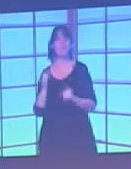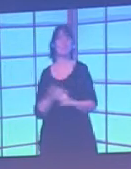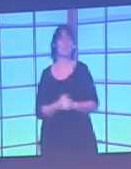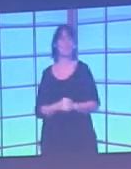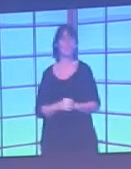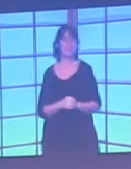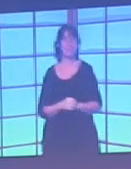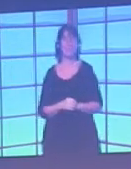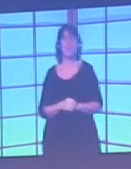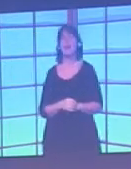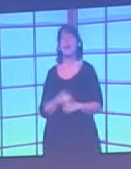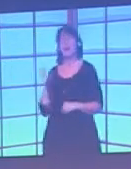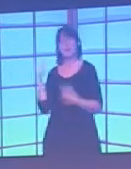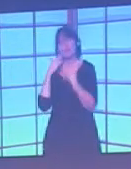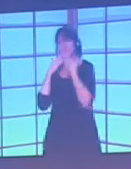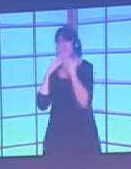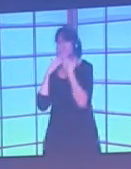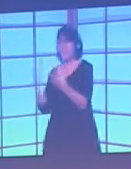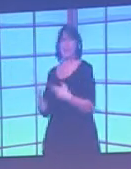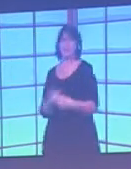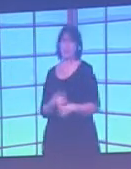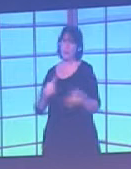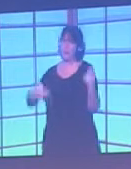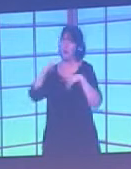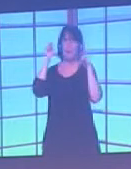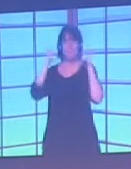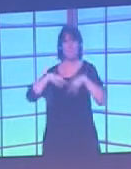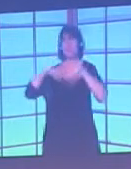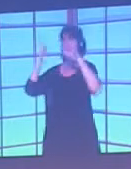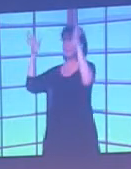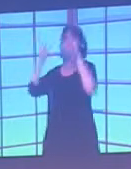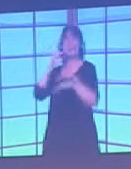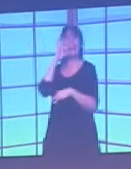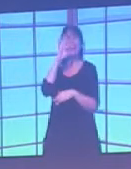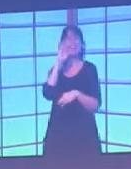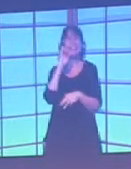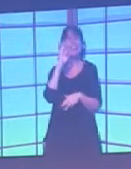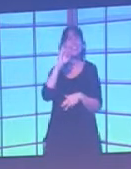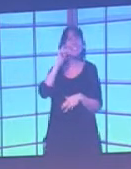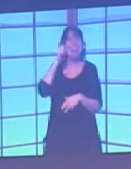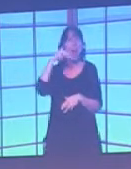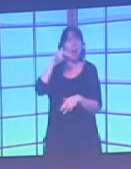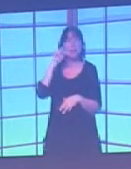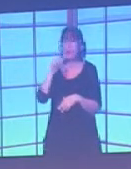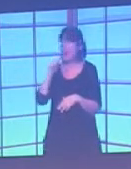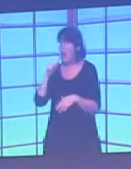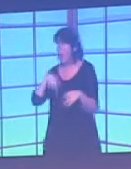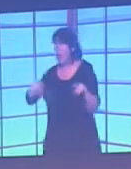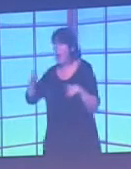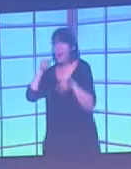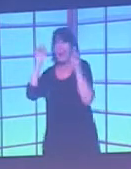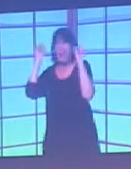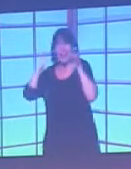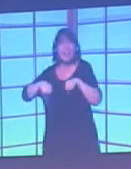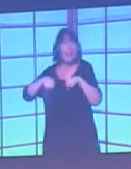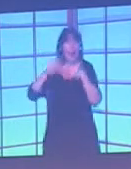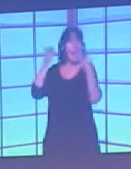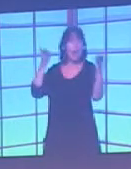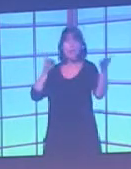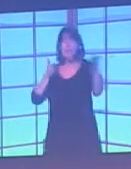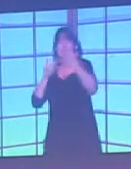think, if we may, we just should give a round of applause to Tetiana. I can't see where she is. Are you able to stand up,